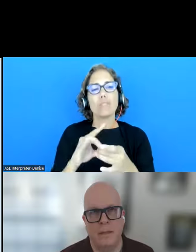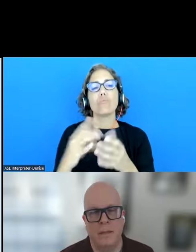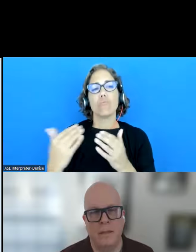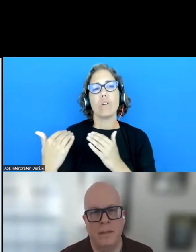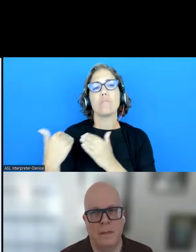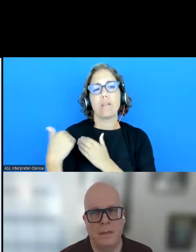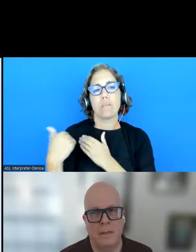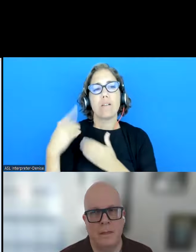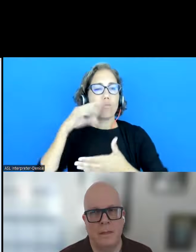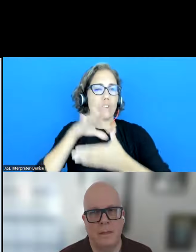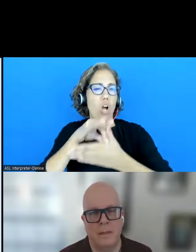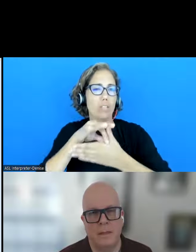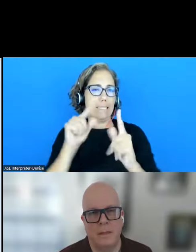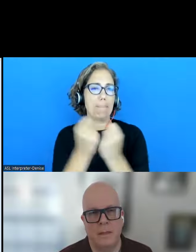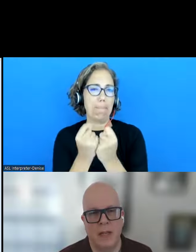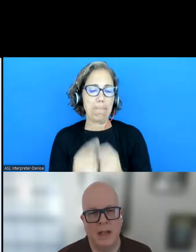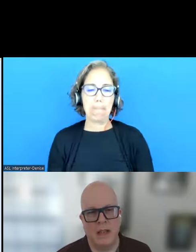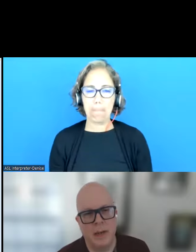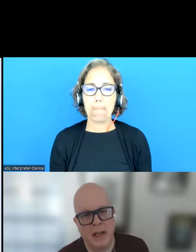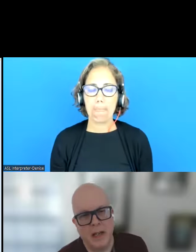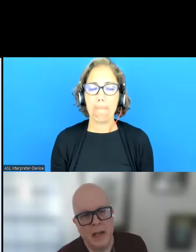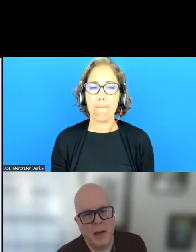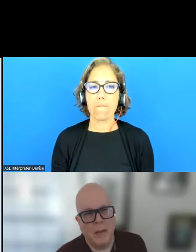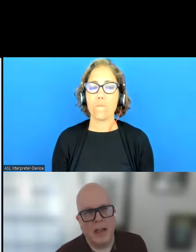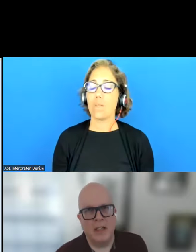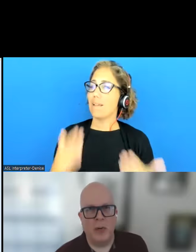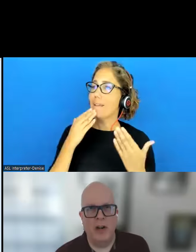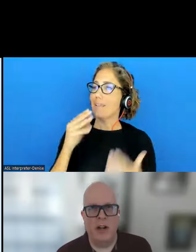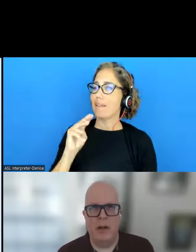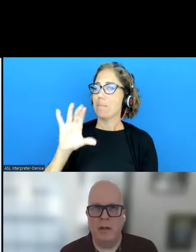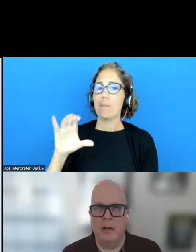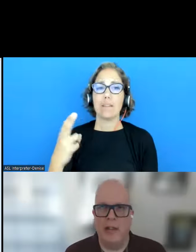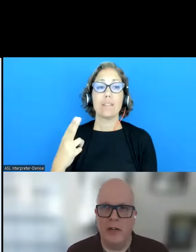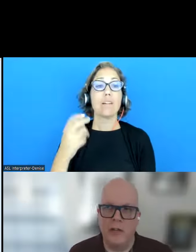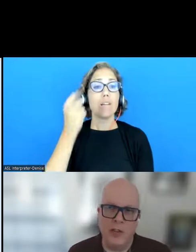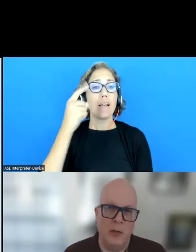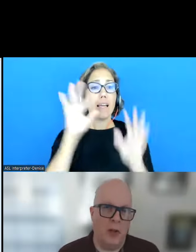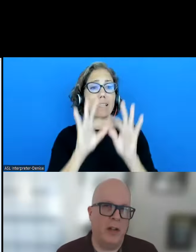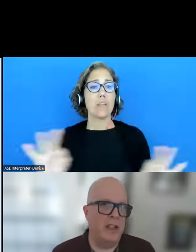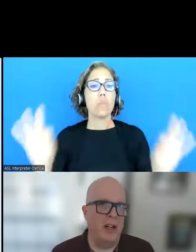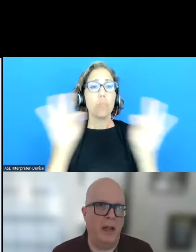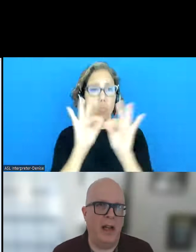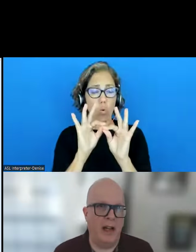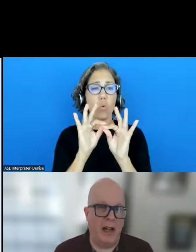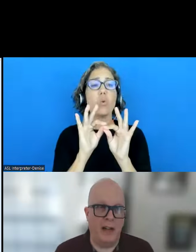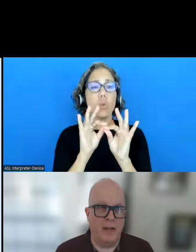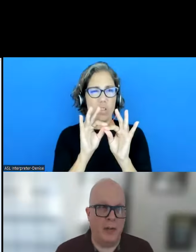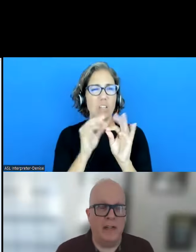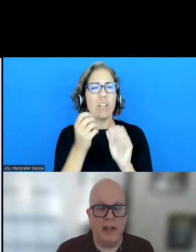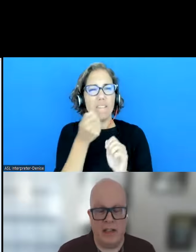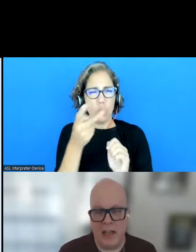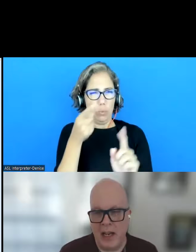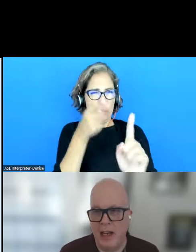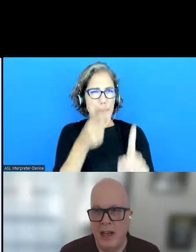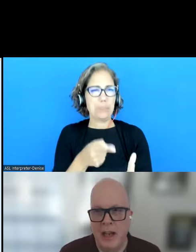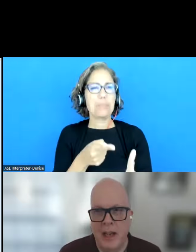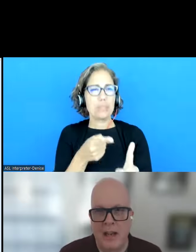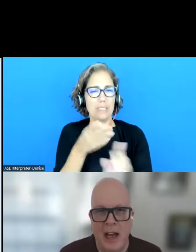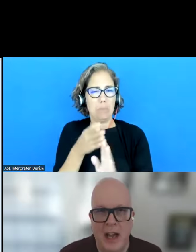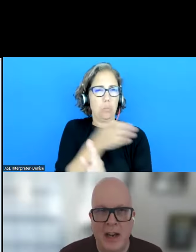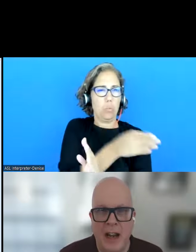the content team. Thanks, Mick. And it's important to note on those few bullets that we had on the previous